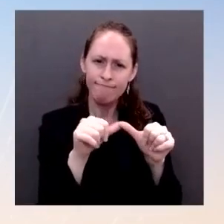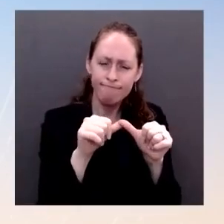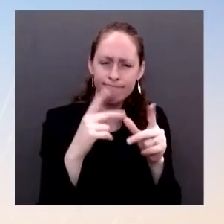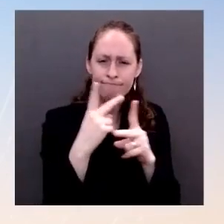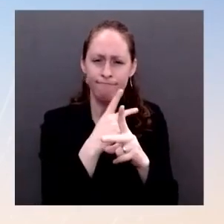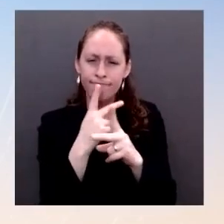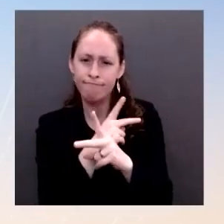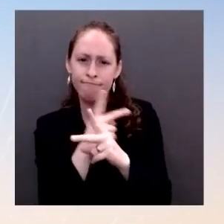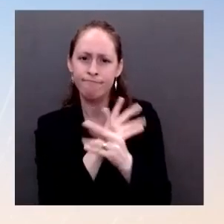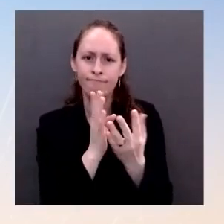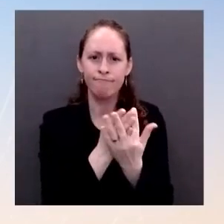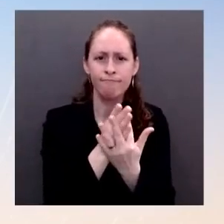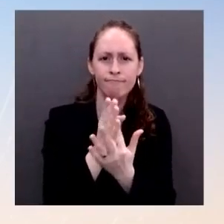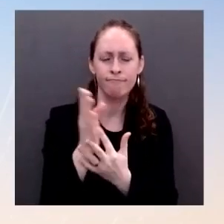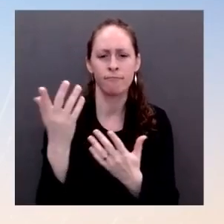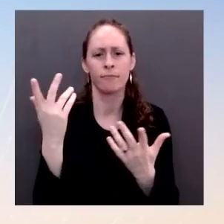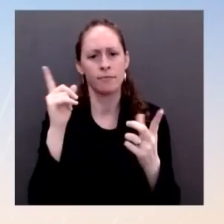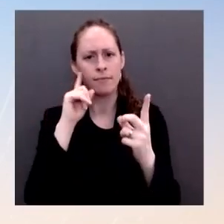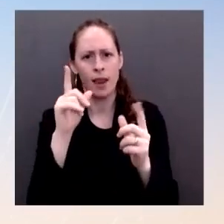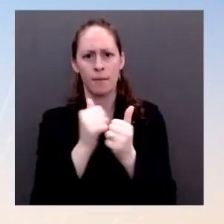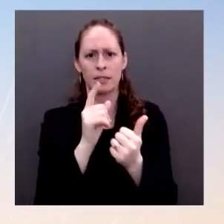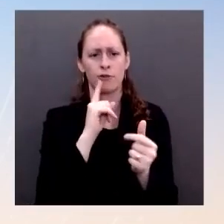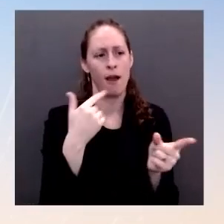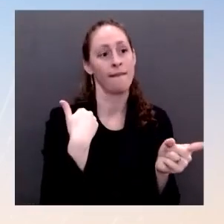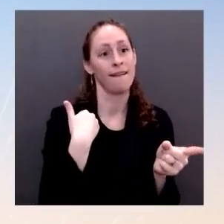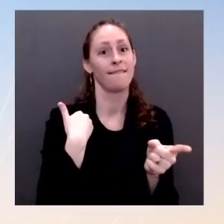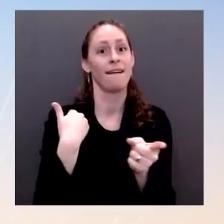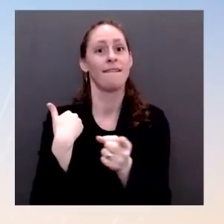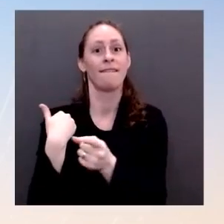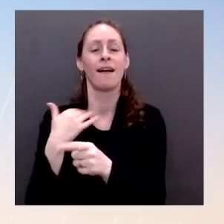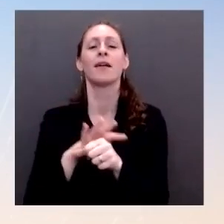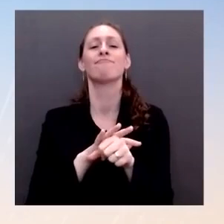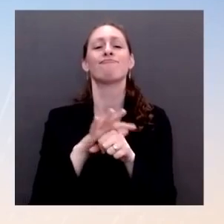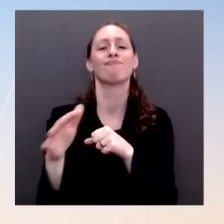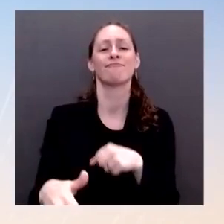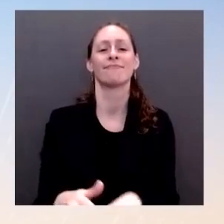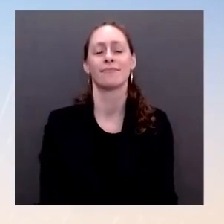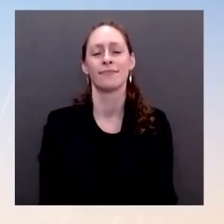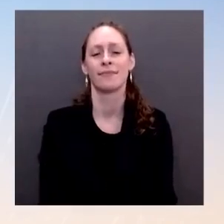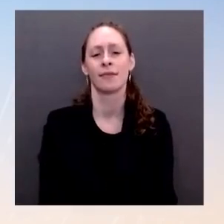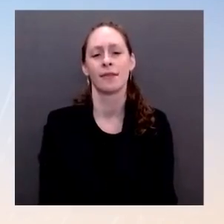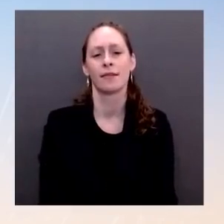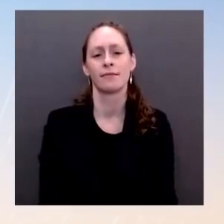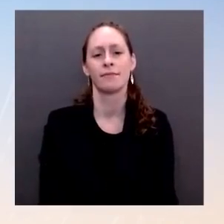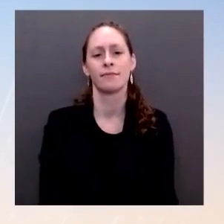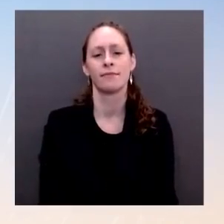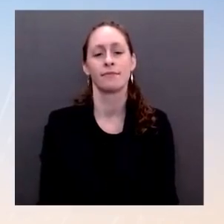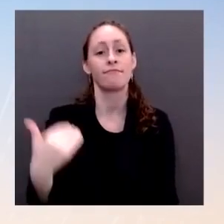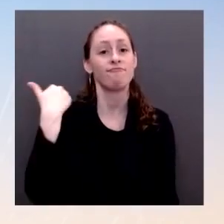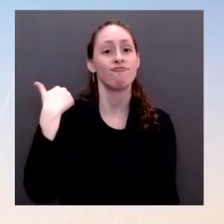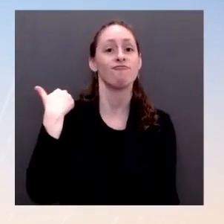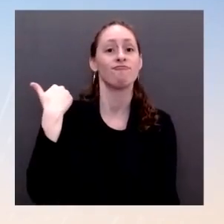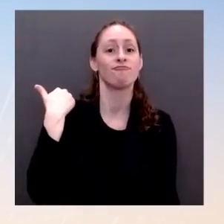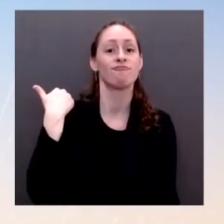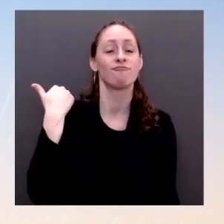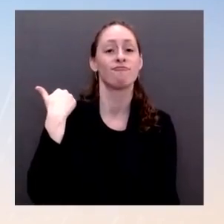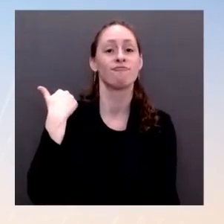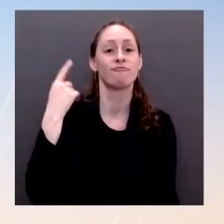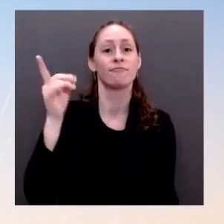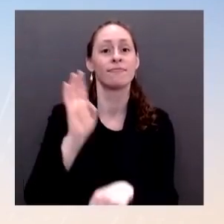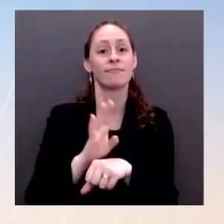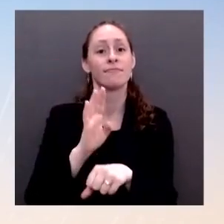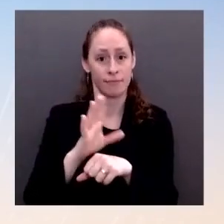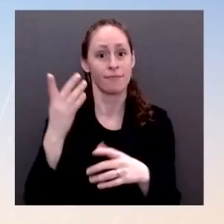Samsung, Texas Instruments, and Micron announced $80 billion in investments in semiconductor manufacturing. Congress can accelerate this progress